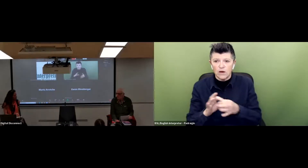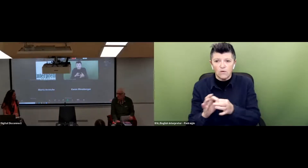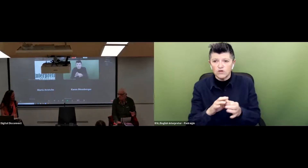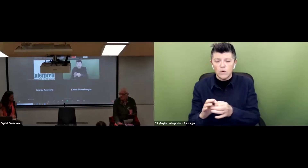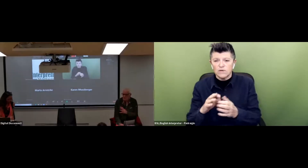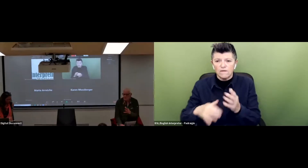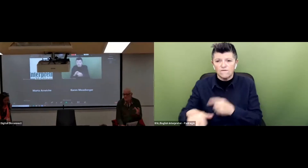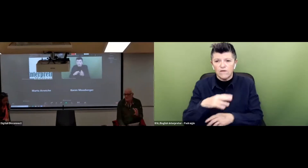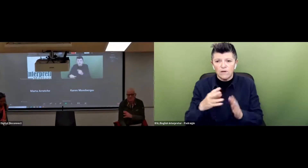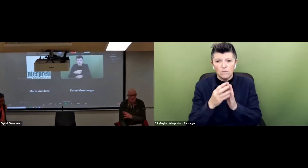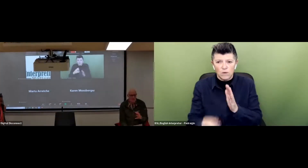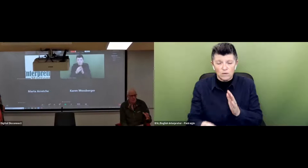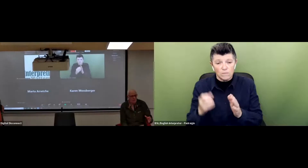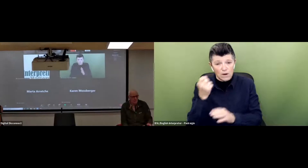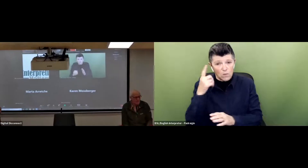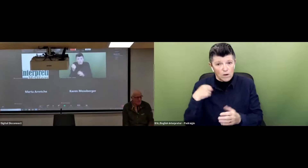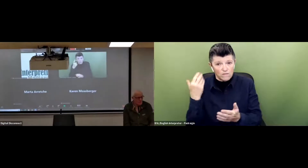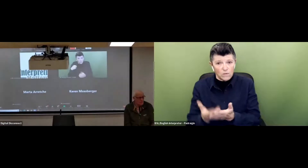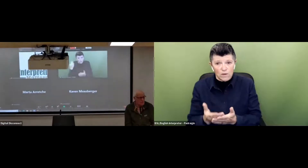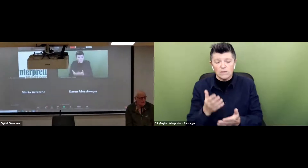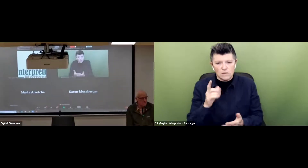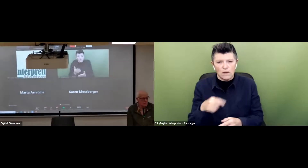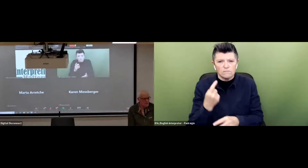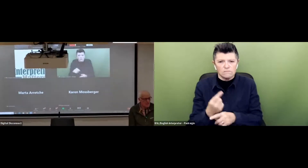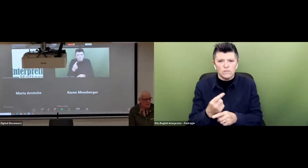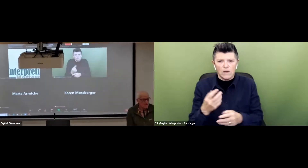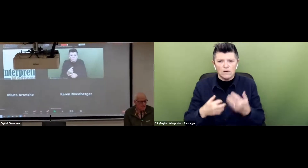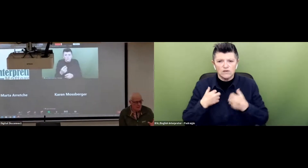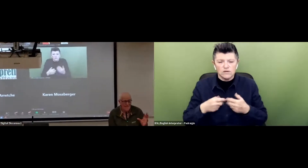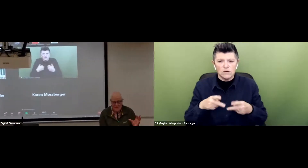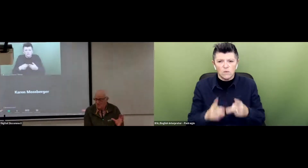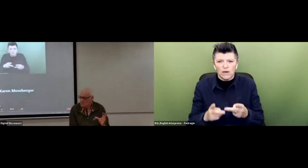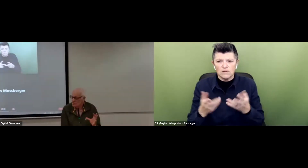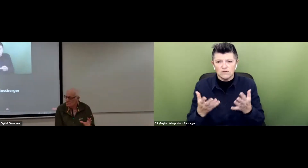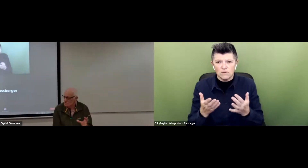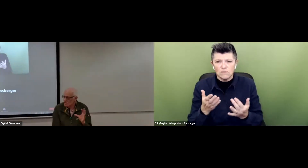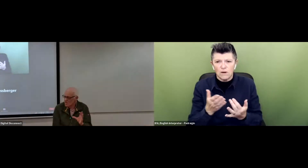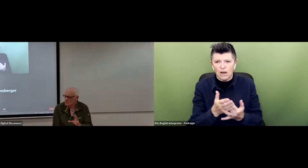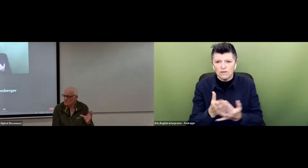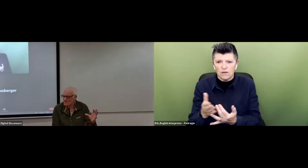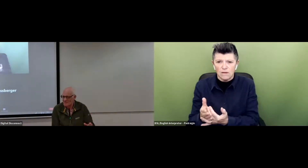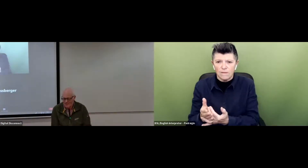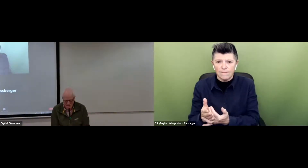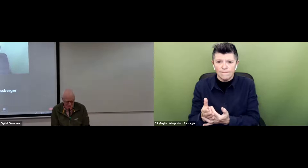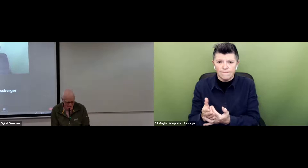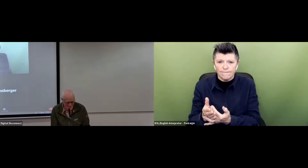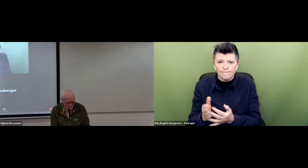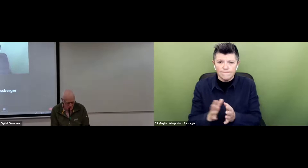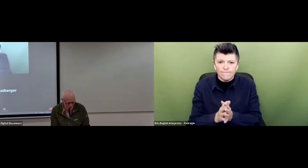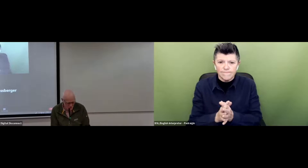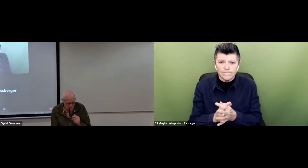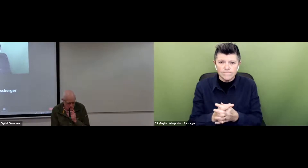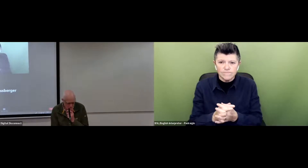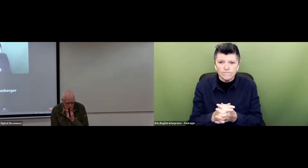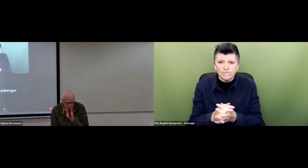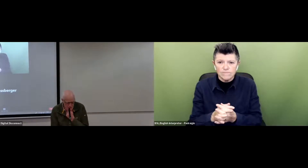while. I think it really speaks in really interesting ways to the way sociologists, the best sociologists at least, to try and address these this divide